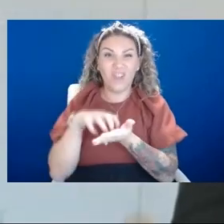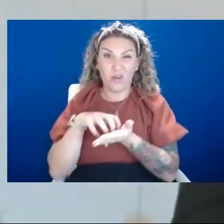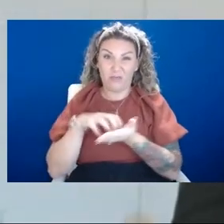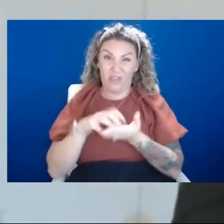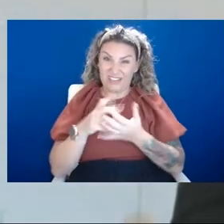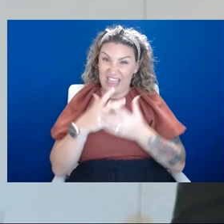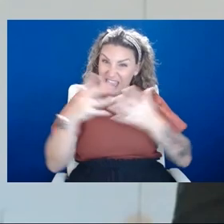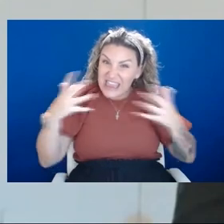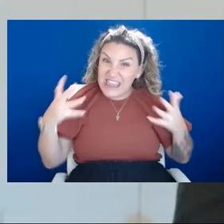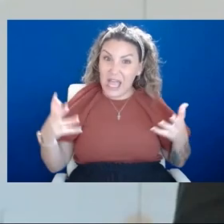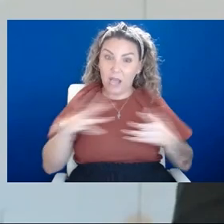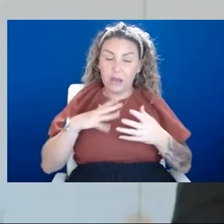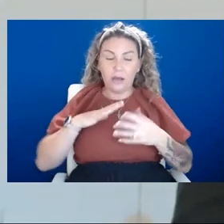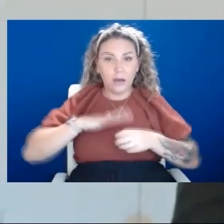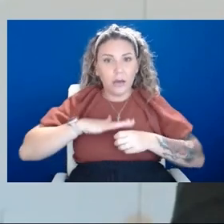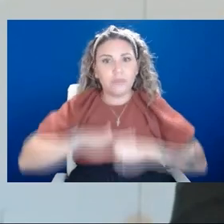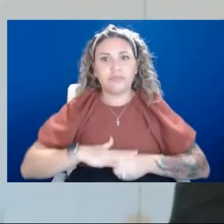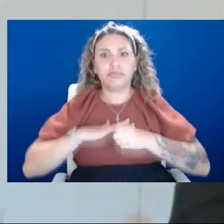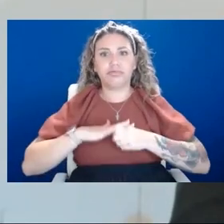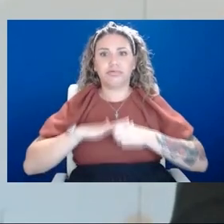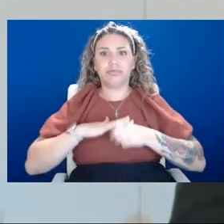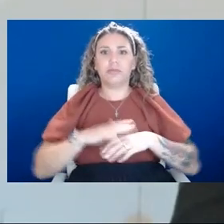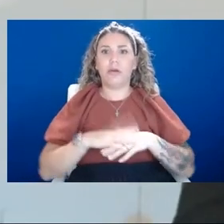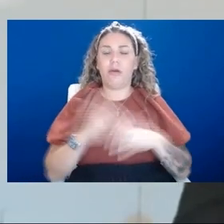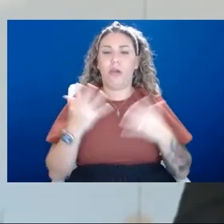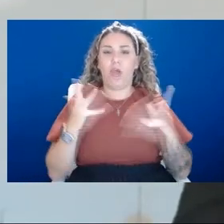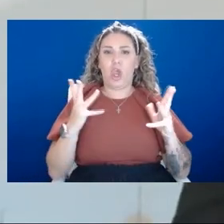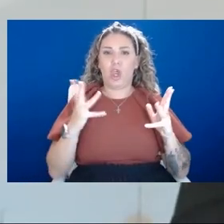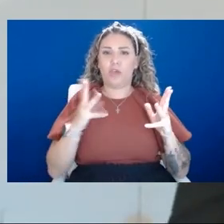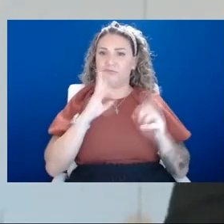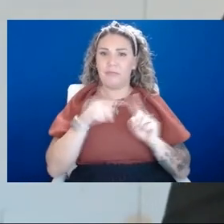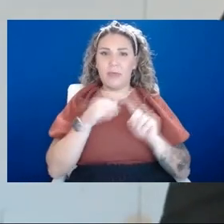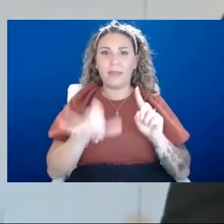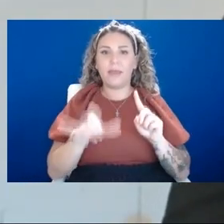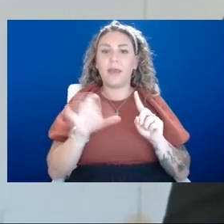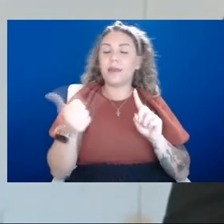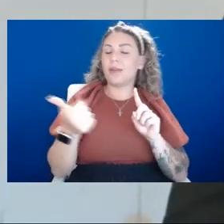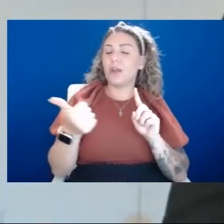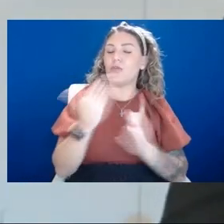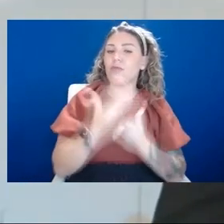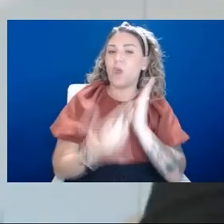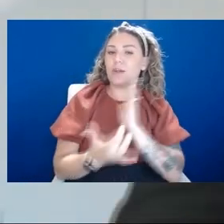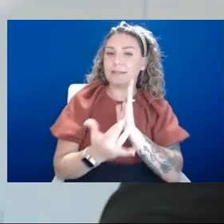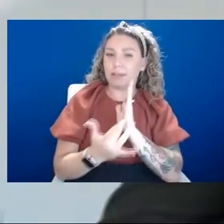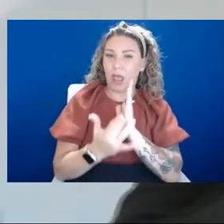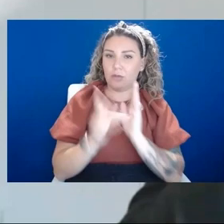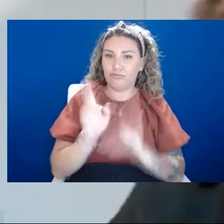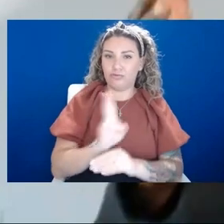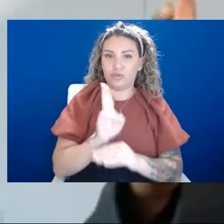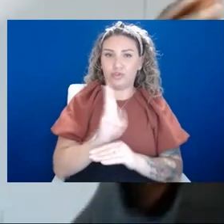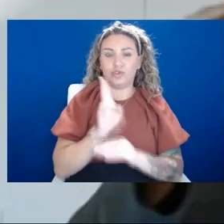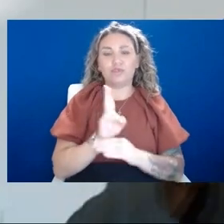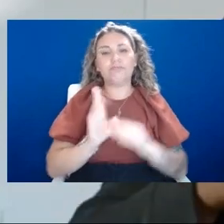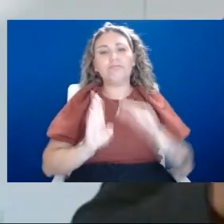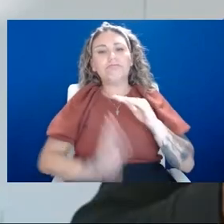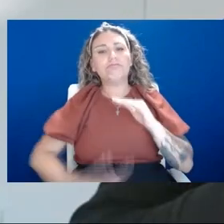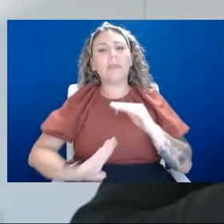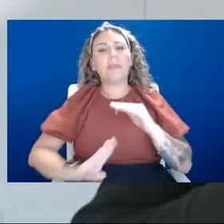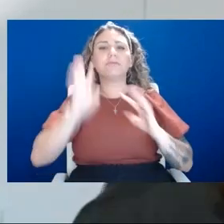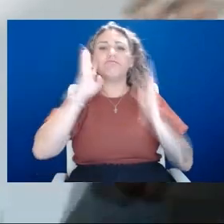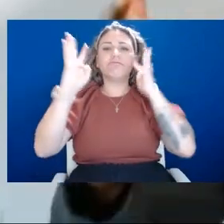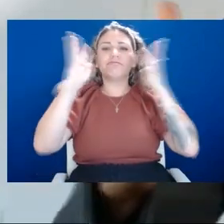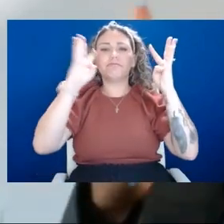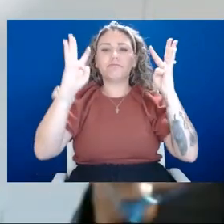who already has this stigma to even talk about it and then also another part where i'm using technology or um to to basically create uh